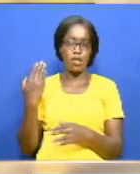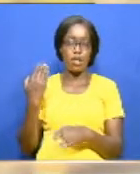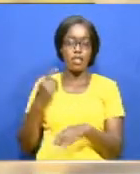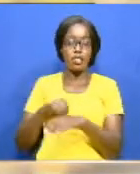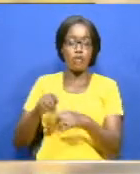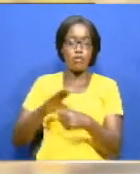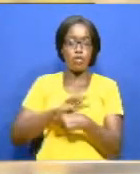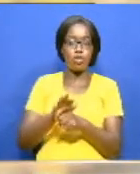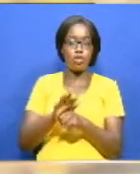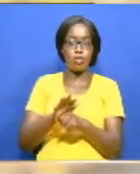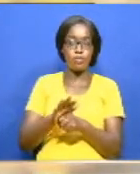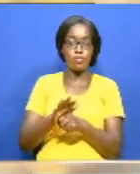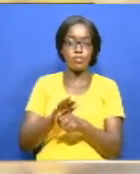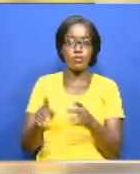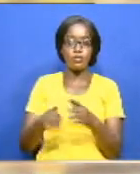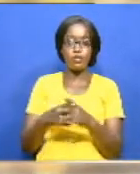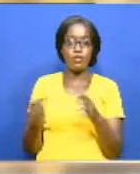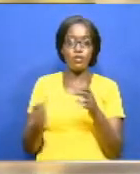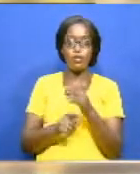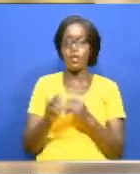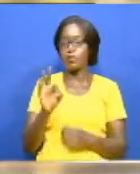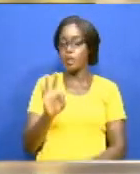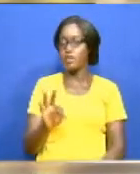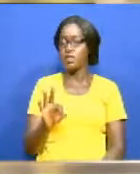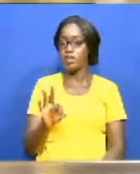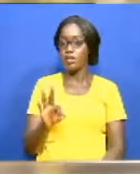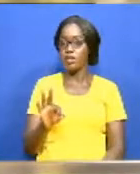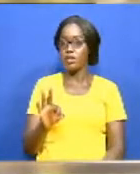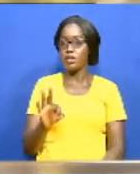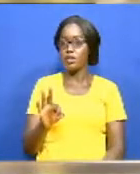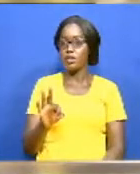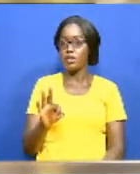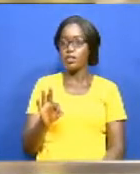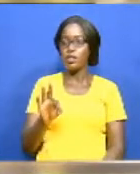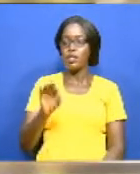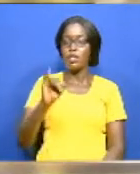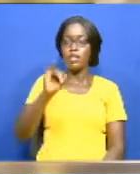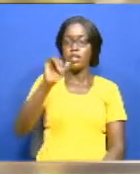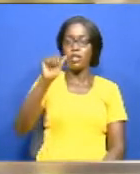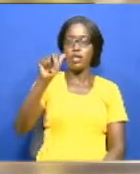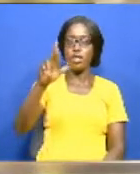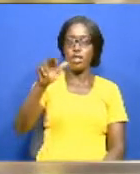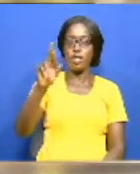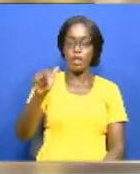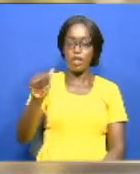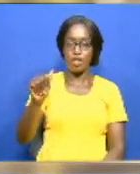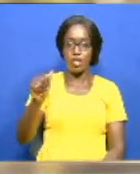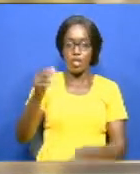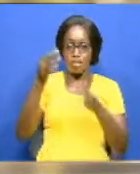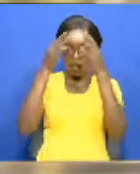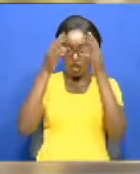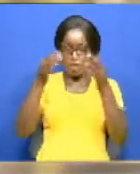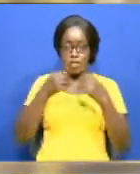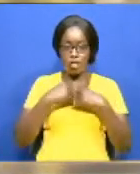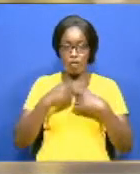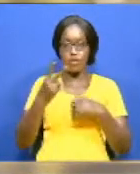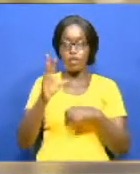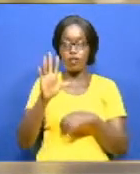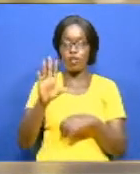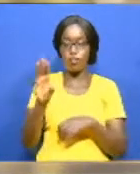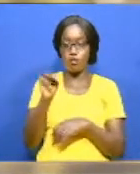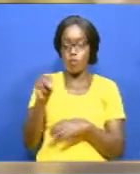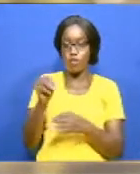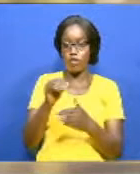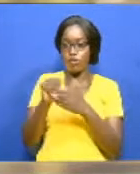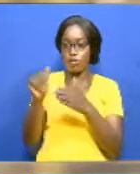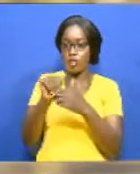pandemic crisis struck in March. Yara took the decision and committed $25 million to